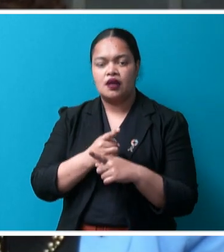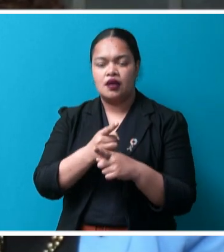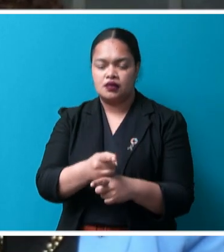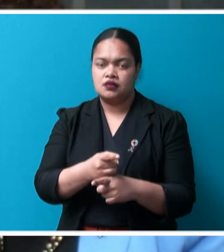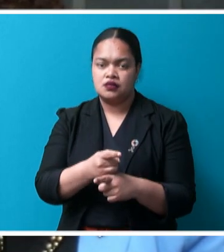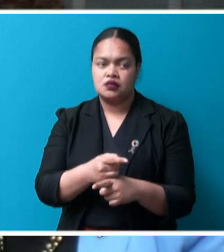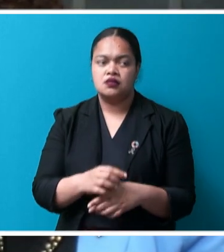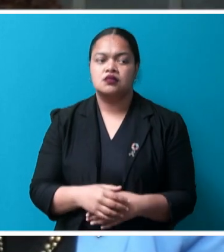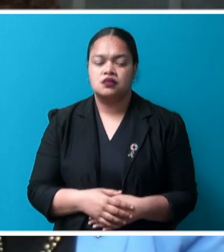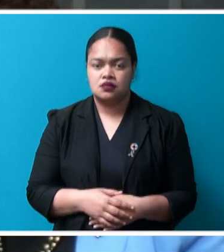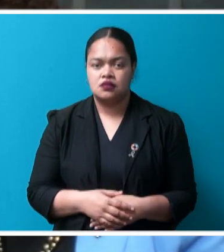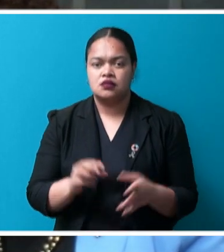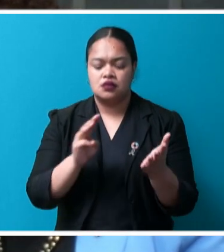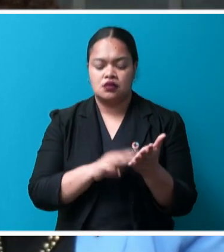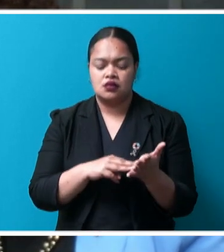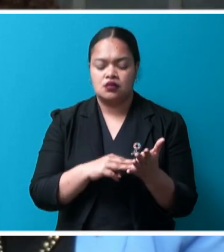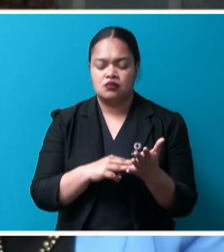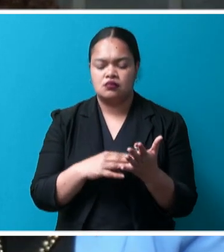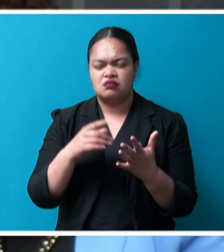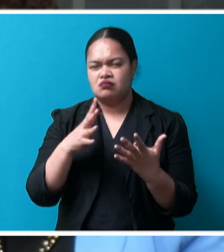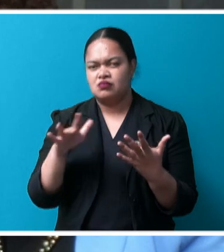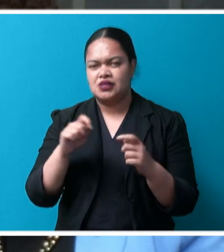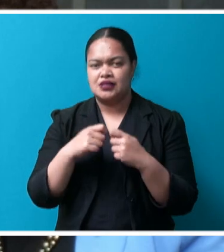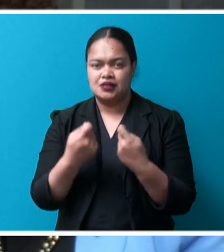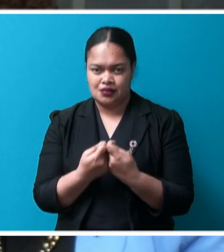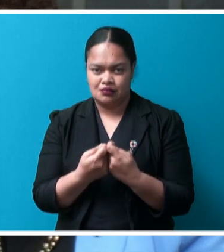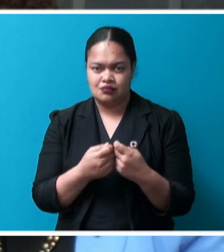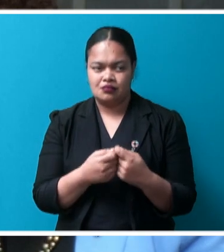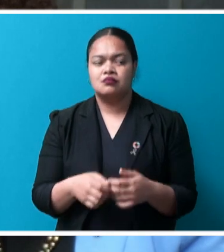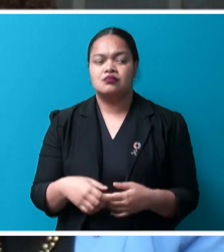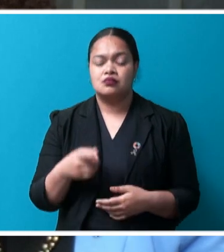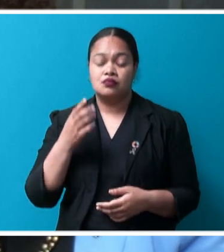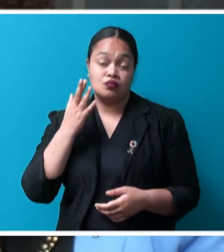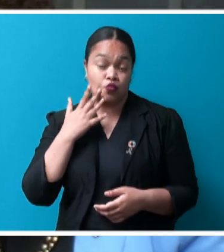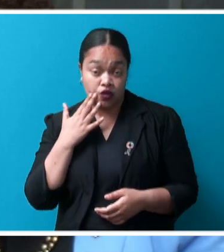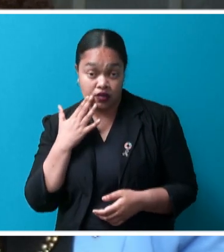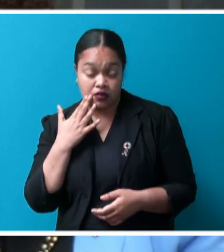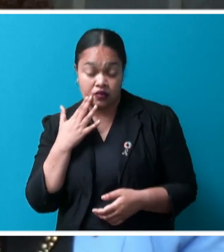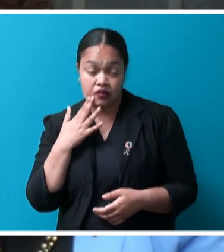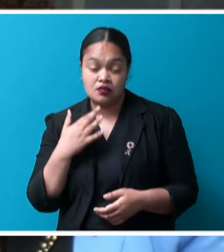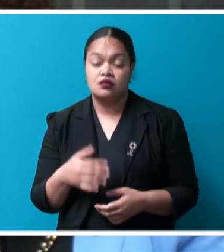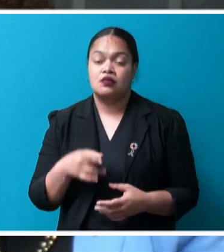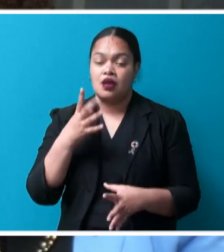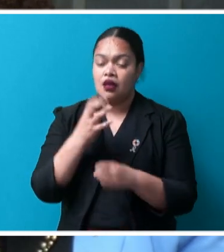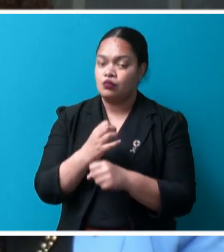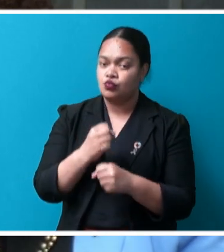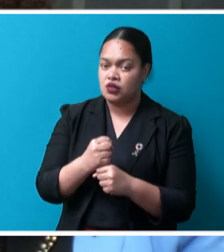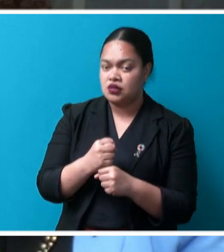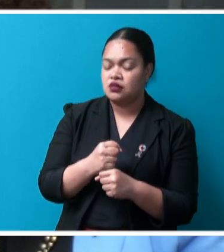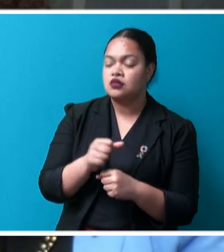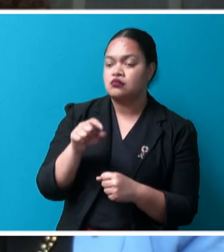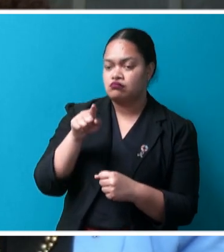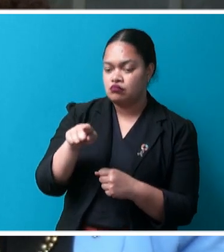our AMU team in terms of how and when these upgrades can happen.